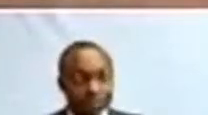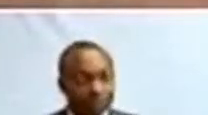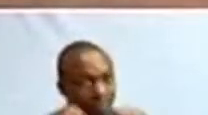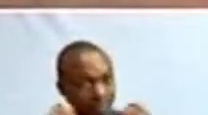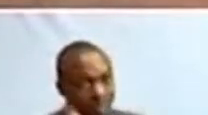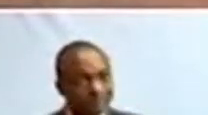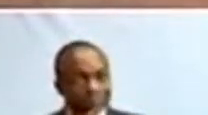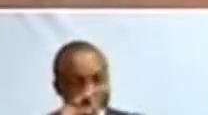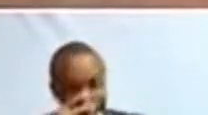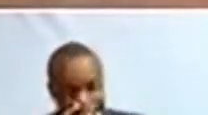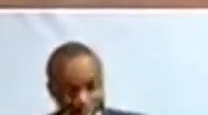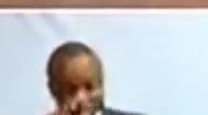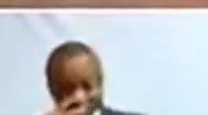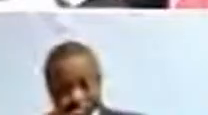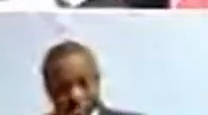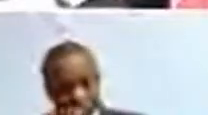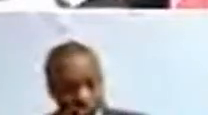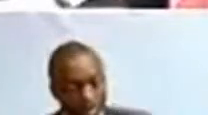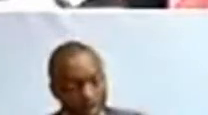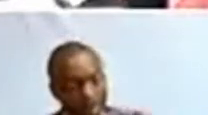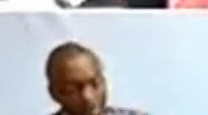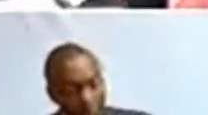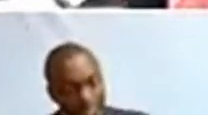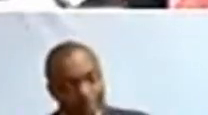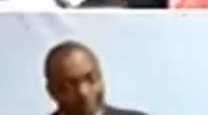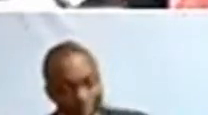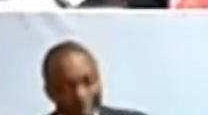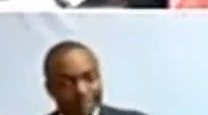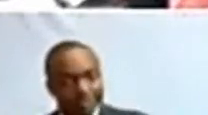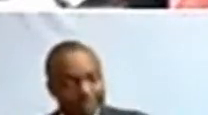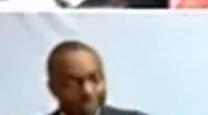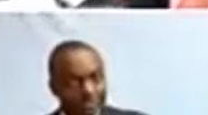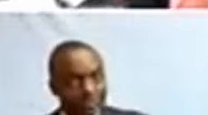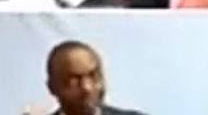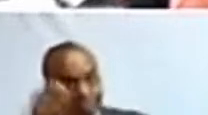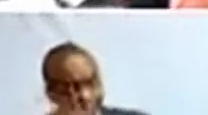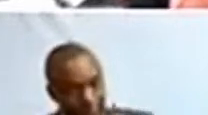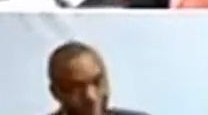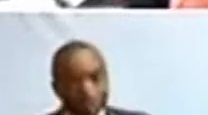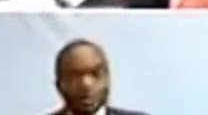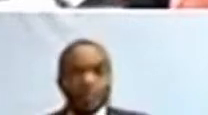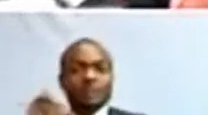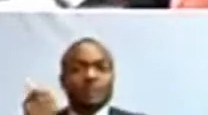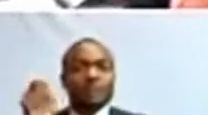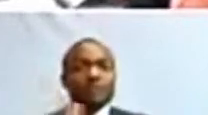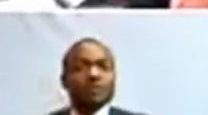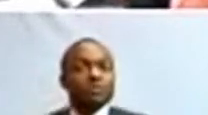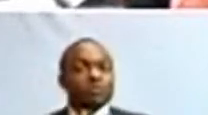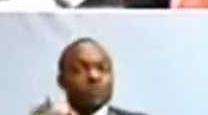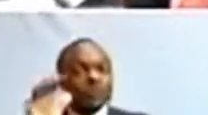saw that what you are attaching as justification for the 10,000 was even more than that.